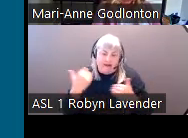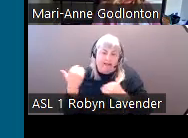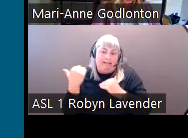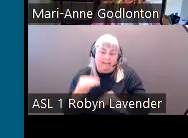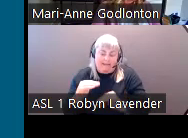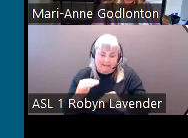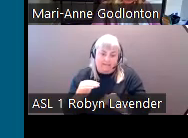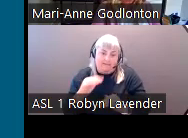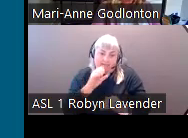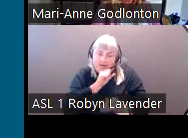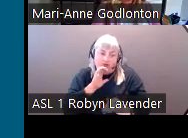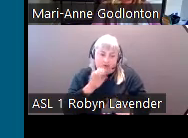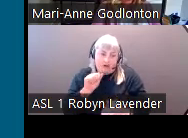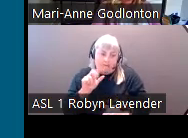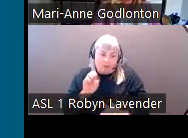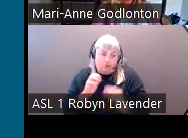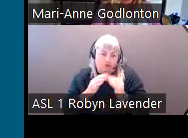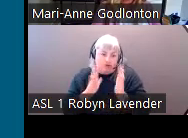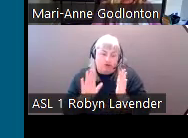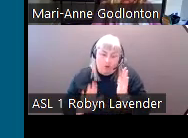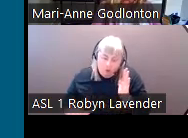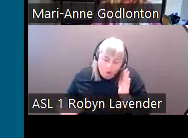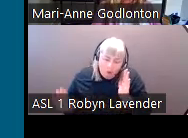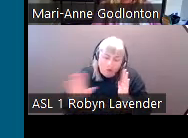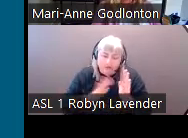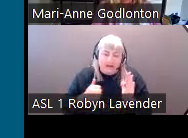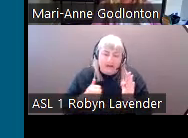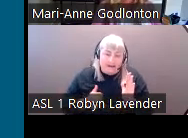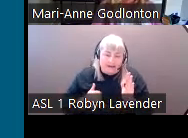in Canada. Alberta is doing a pretty good,